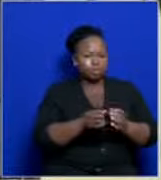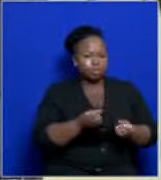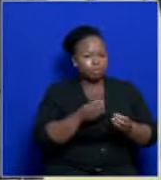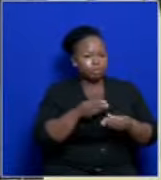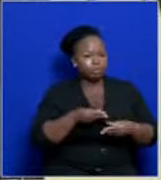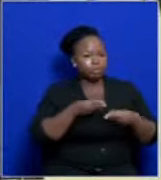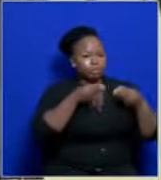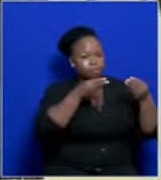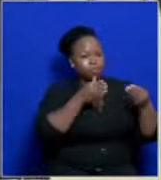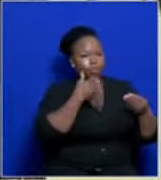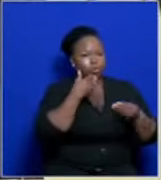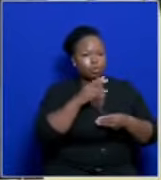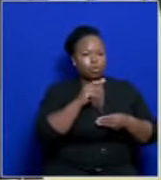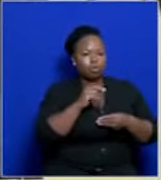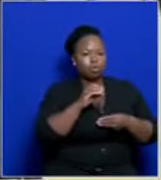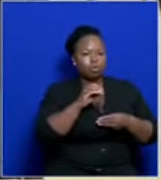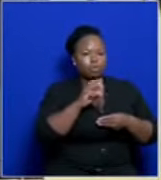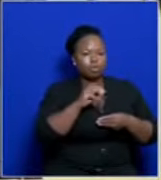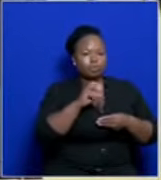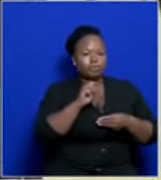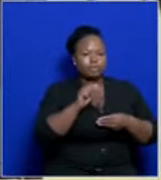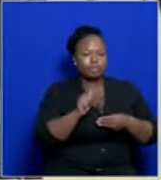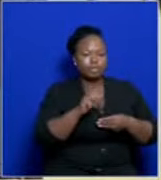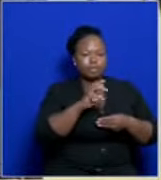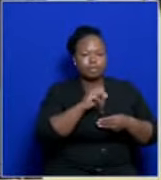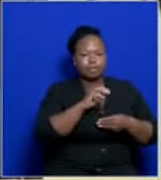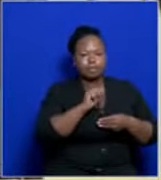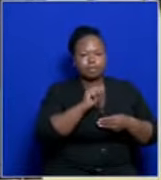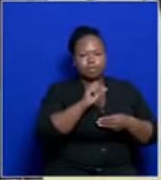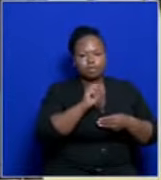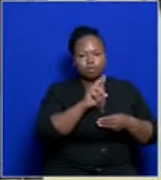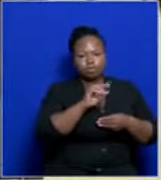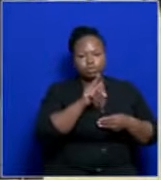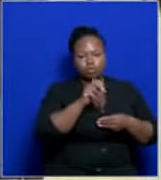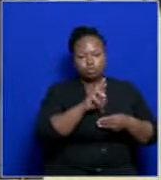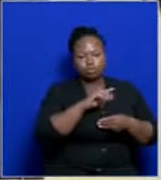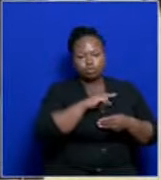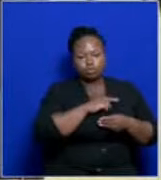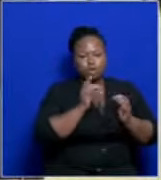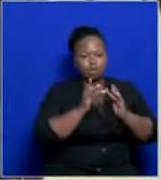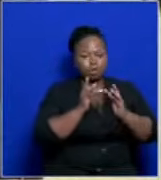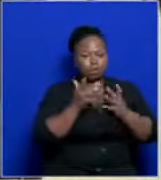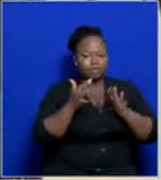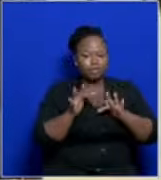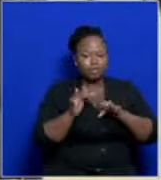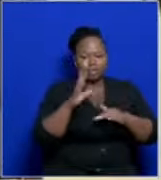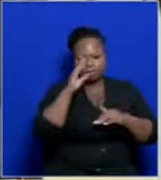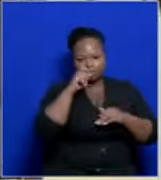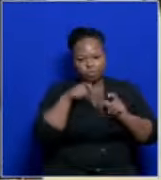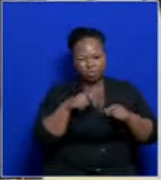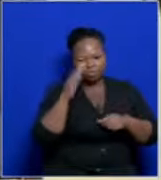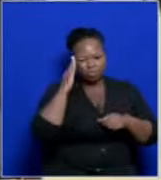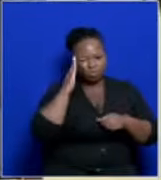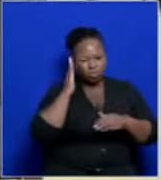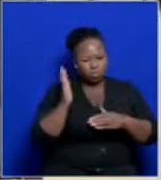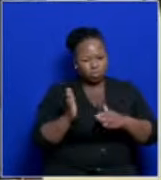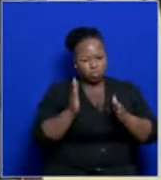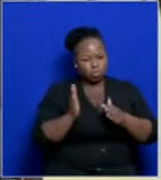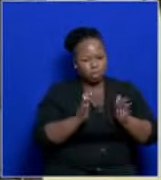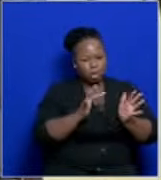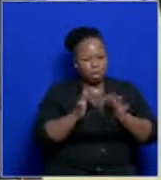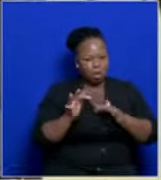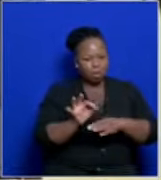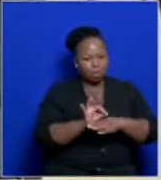who has engaged with this suspect. He knows the modus operandi. I was just giving an